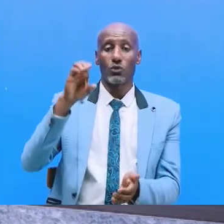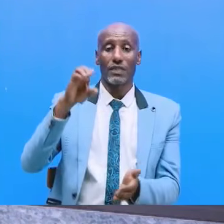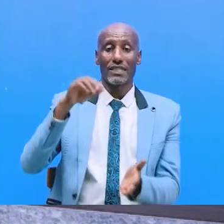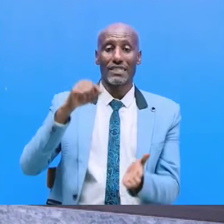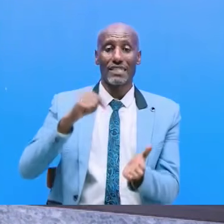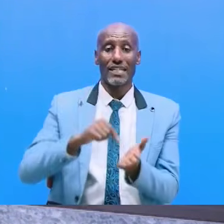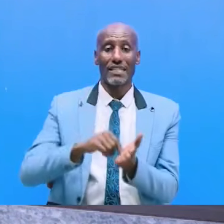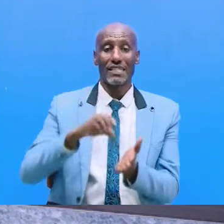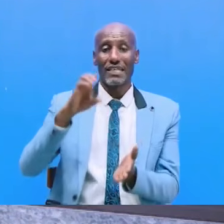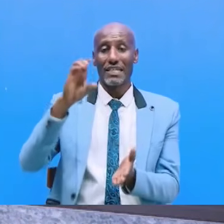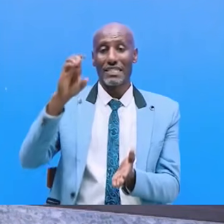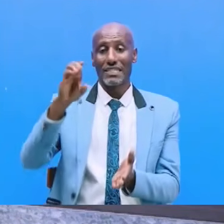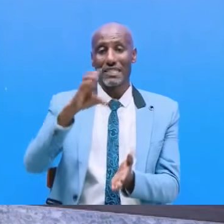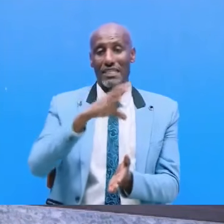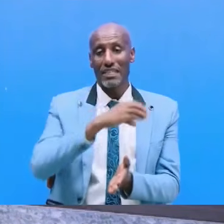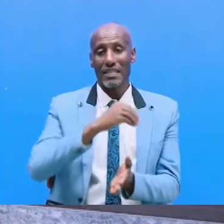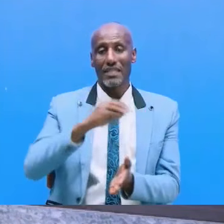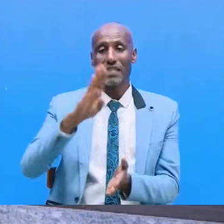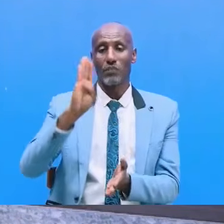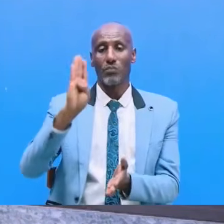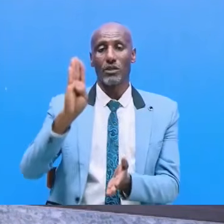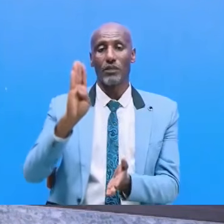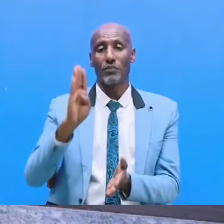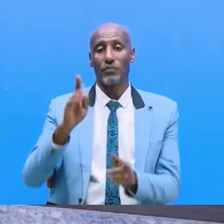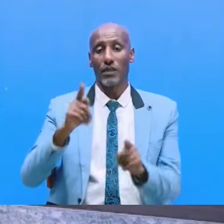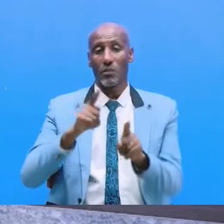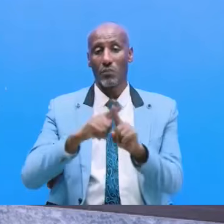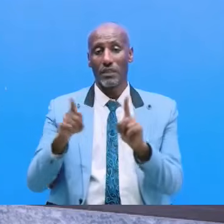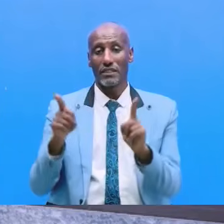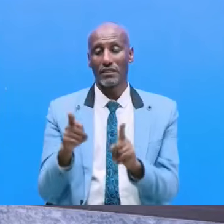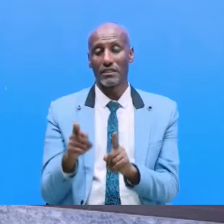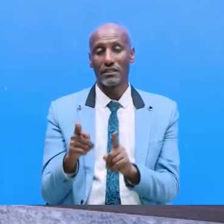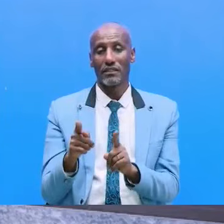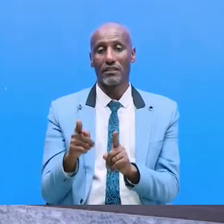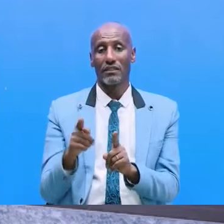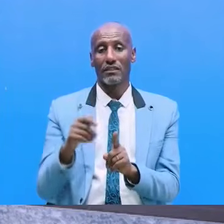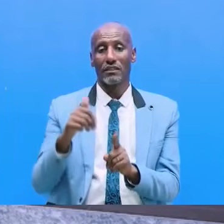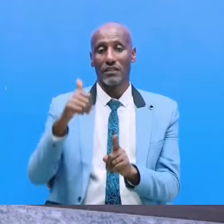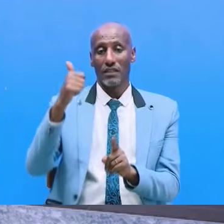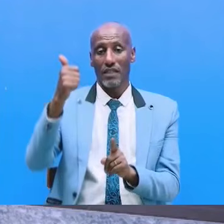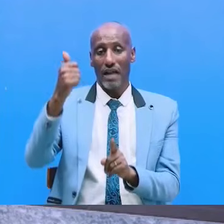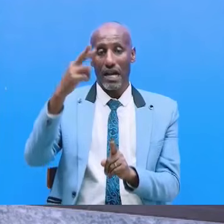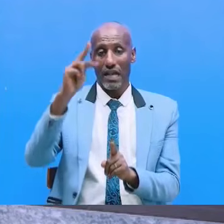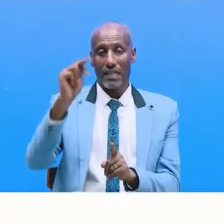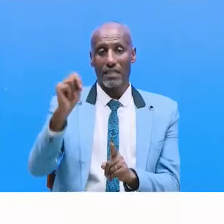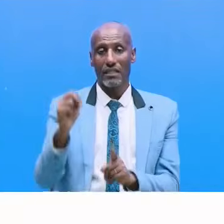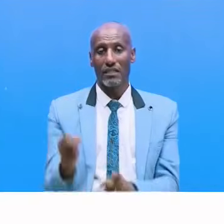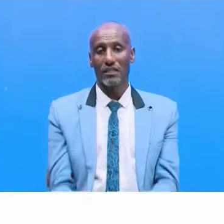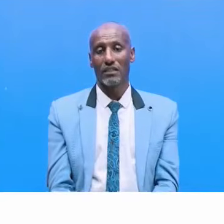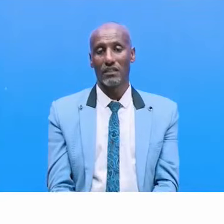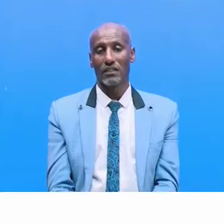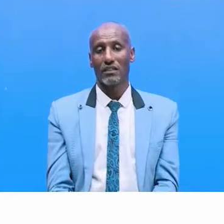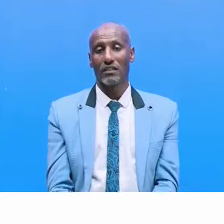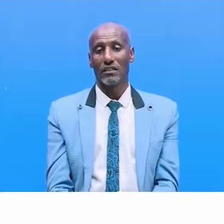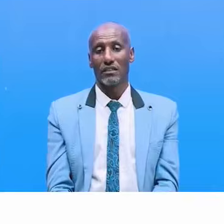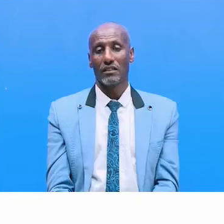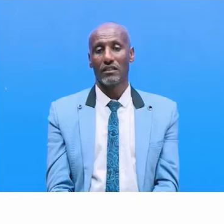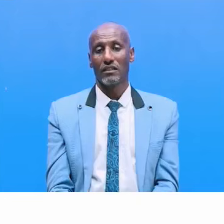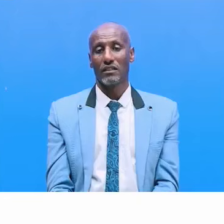and B. We can have many of them. But, for example, when we come to an, this is the